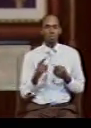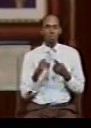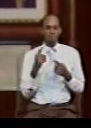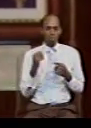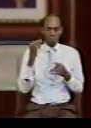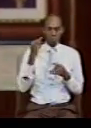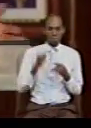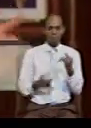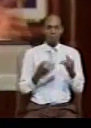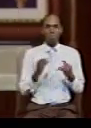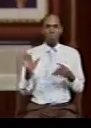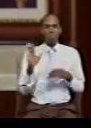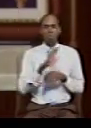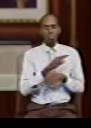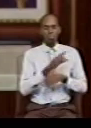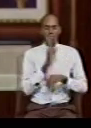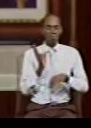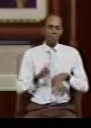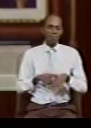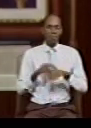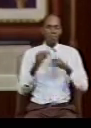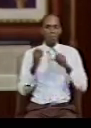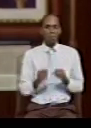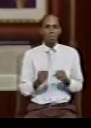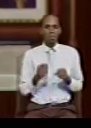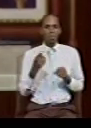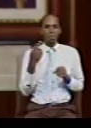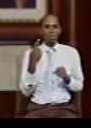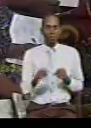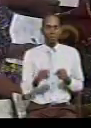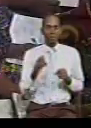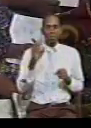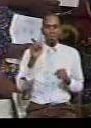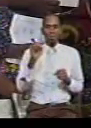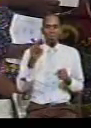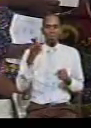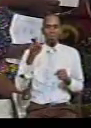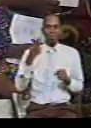natural power, the super will take over.